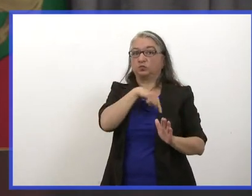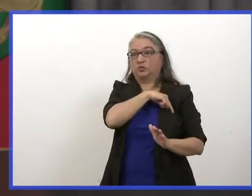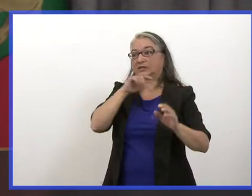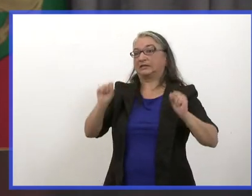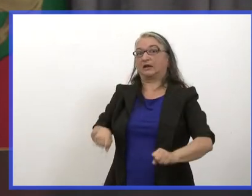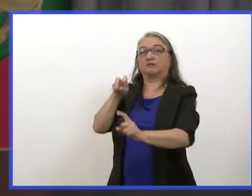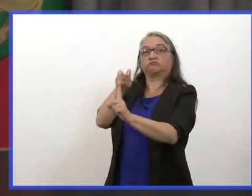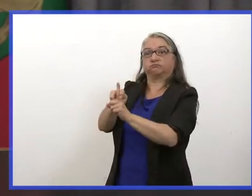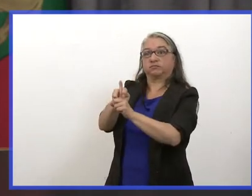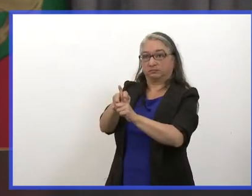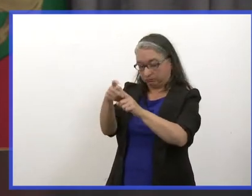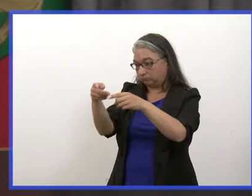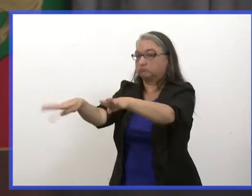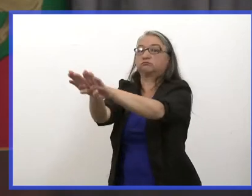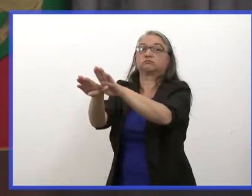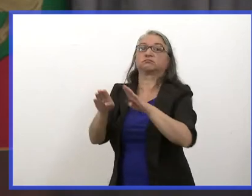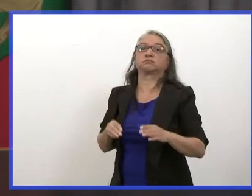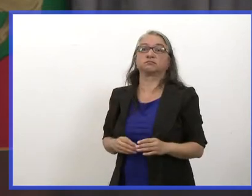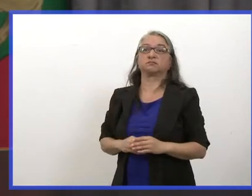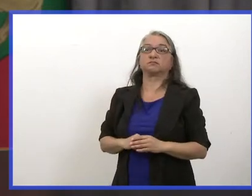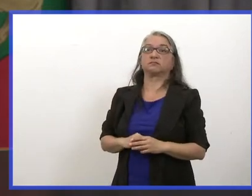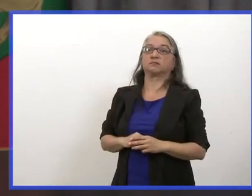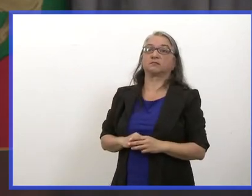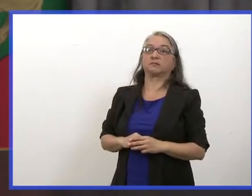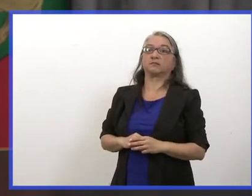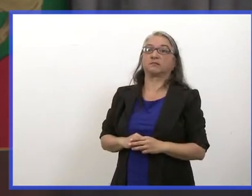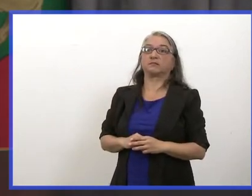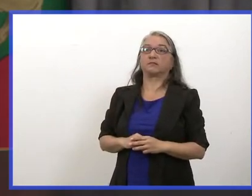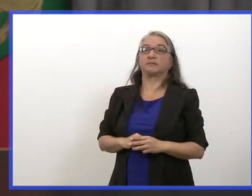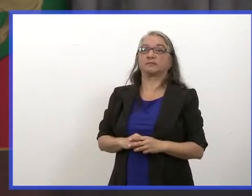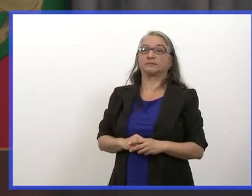have, upped the steps here. We're having